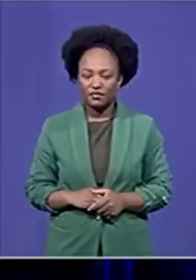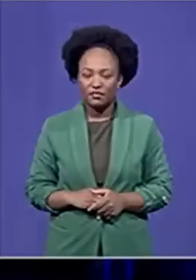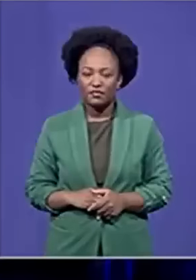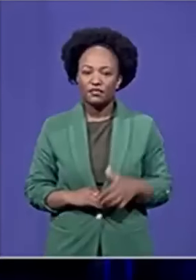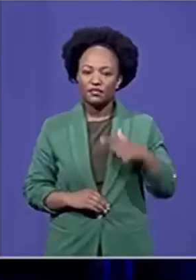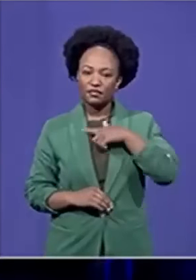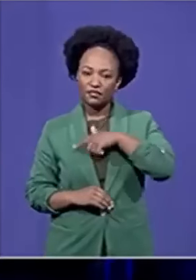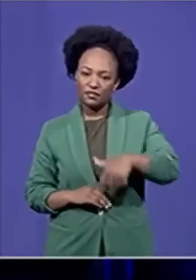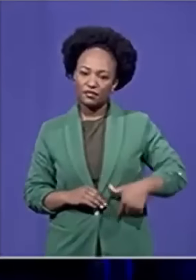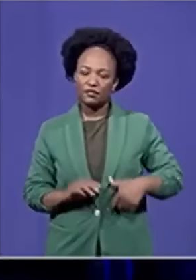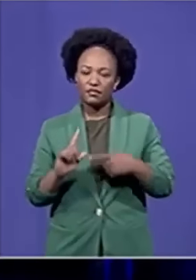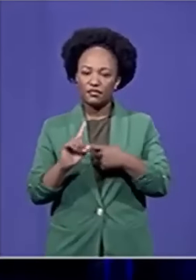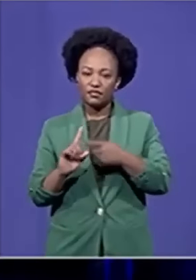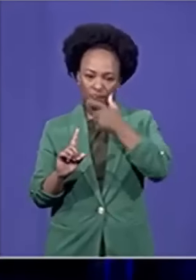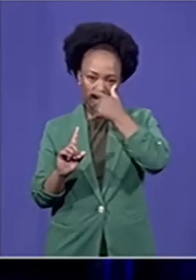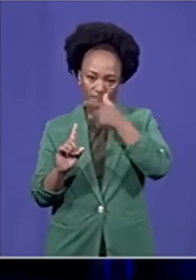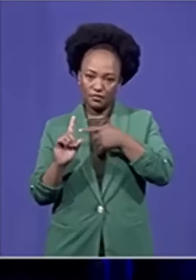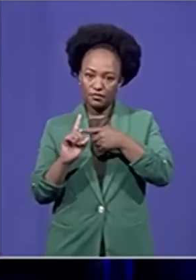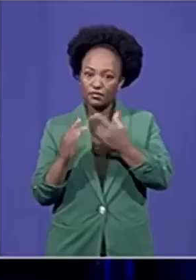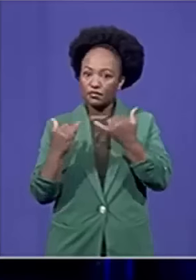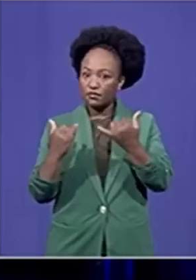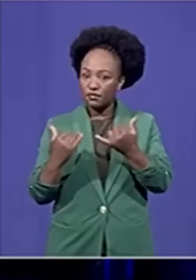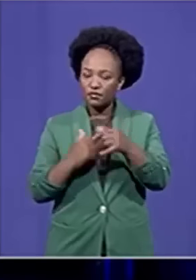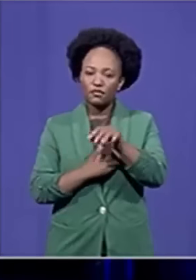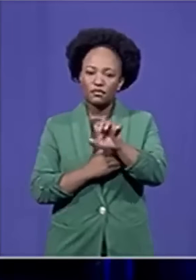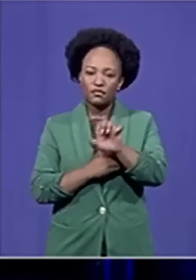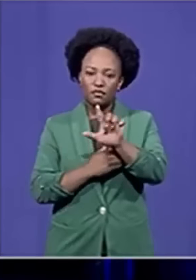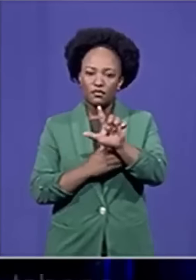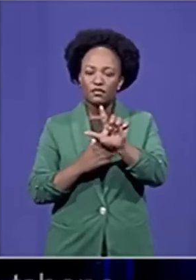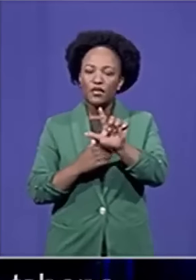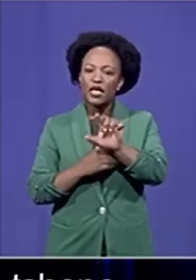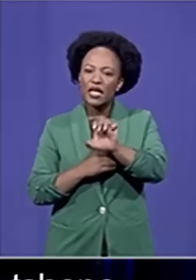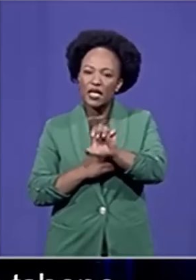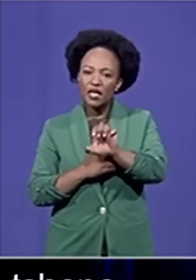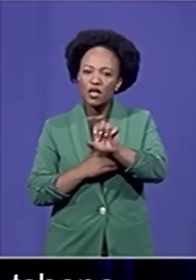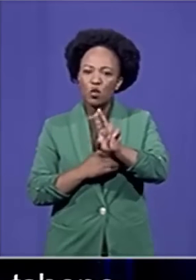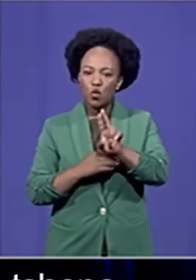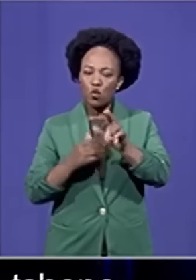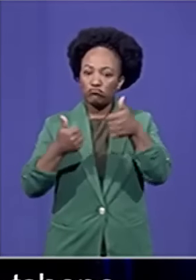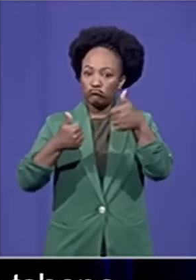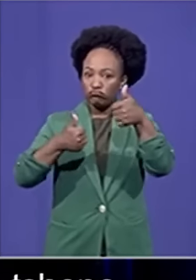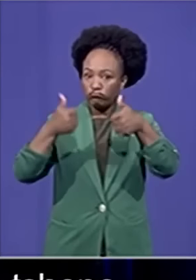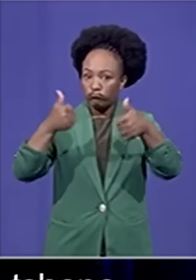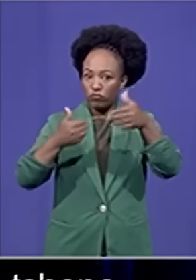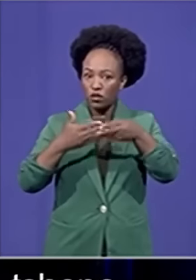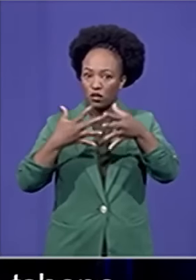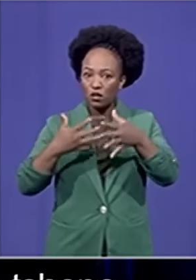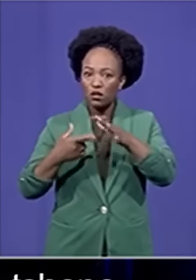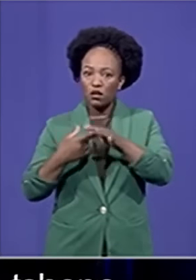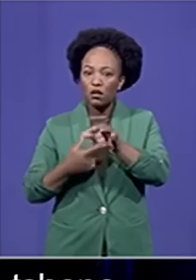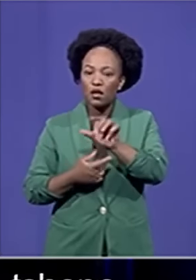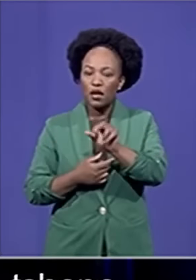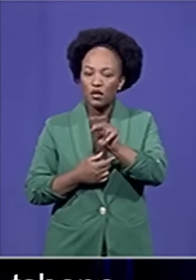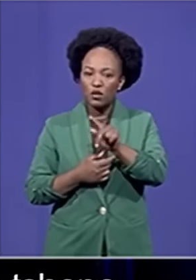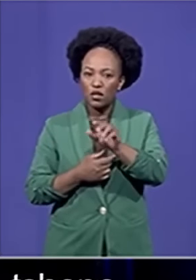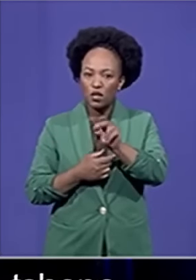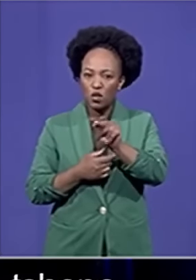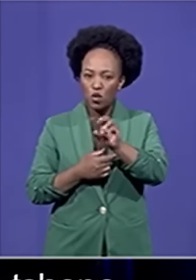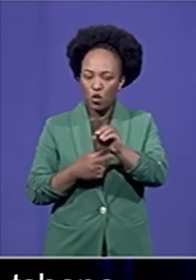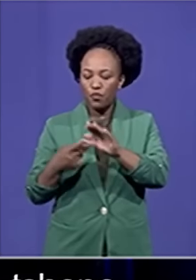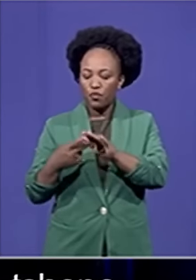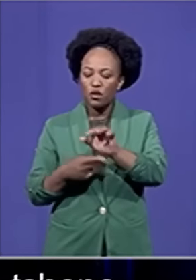Mo presidente Cyril Ramaphosa wa moetse baetapele ba European Union Antonio Costa mmoho le Ursula von der Leyen mo ho